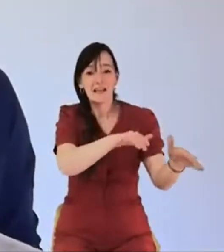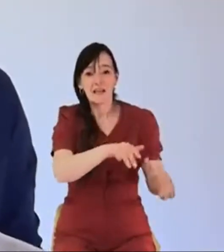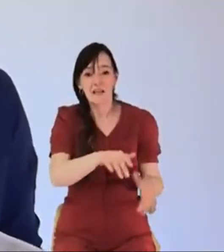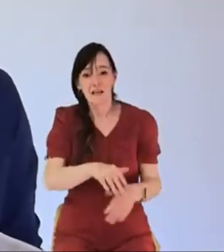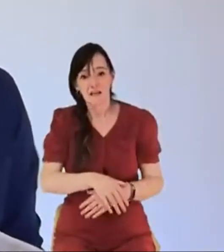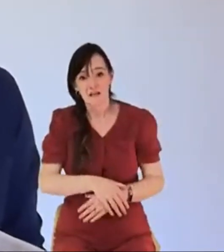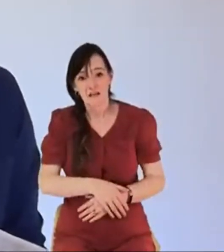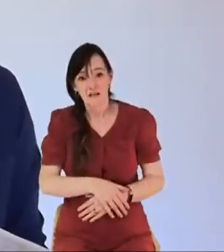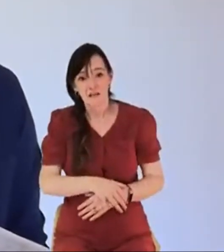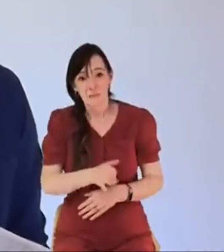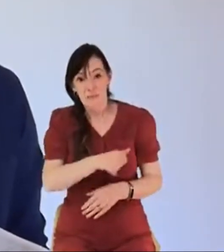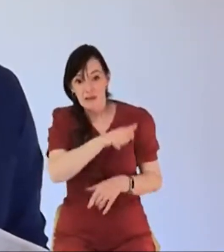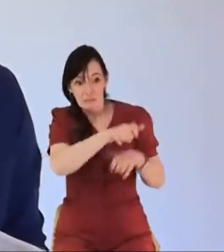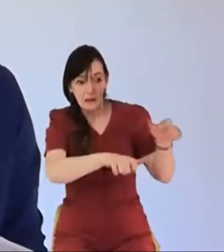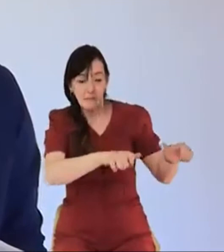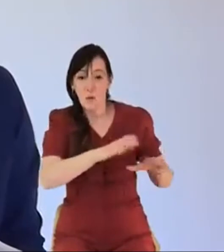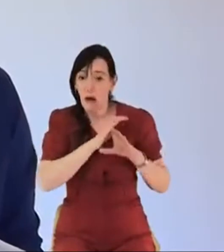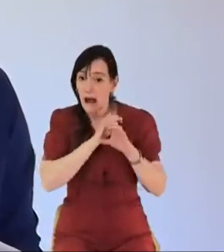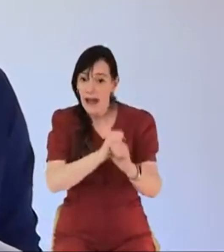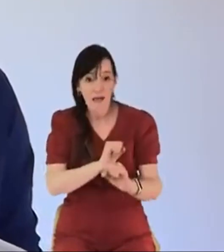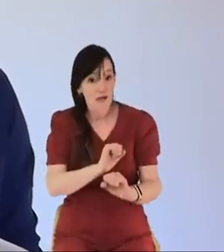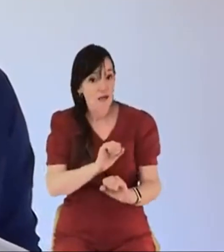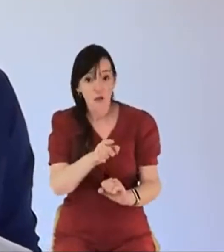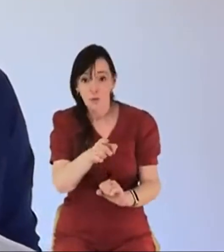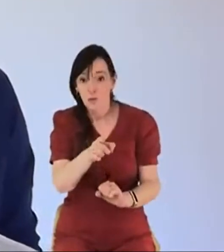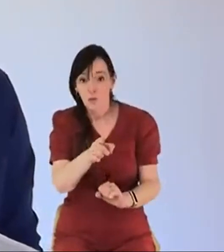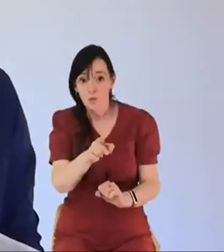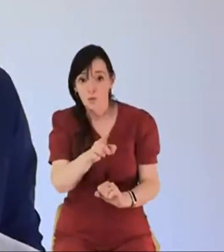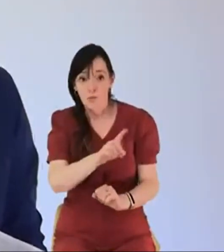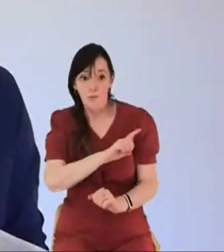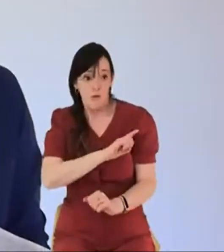you believe it's going to be really hard